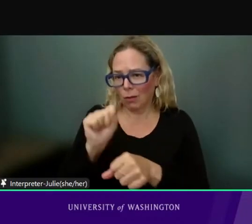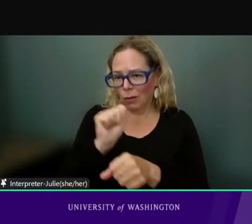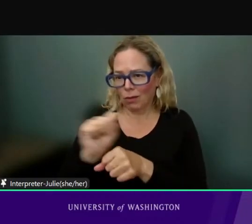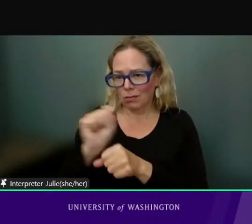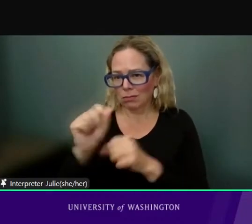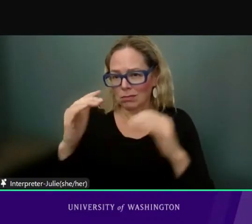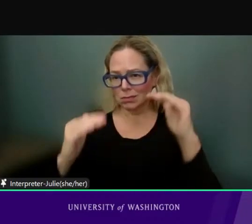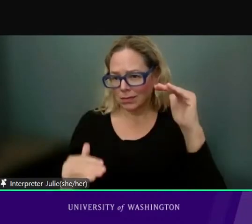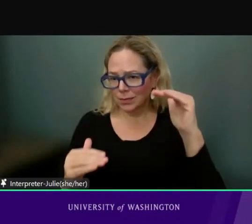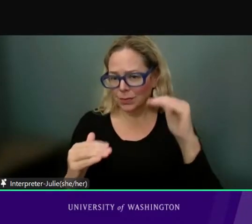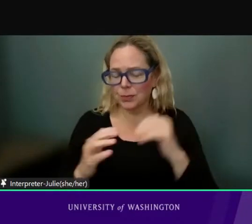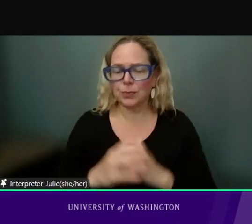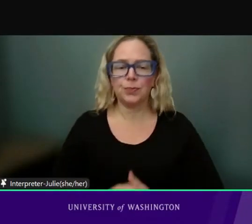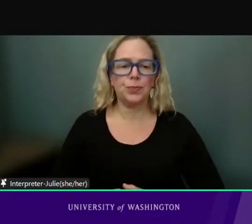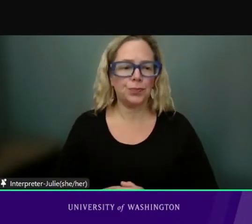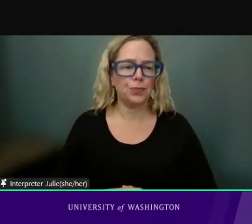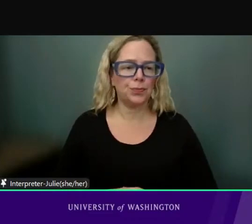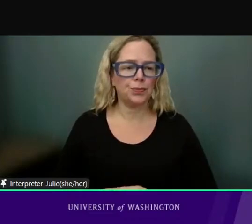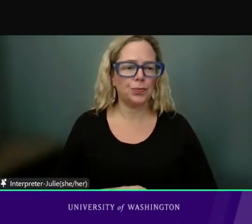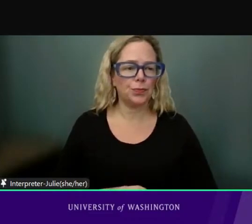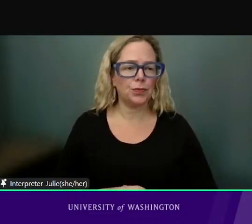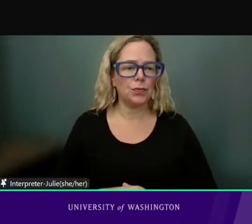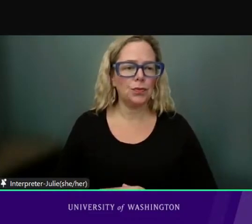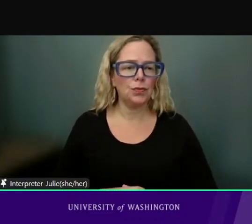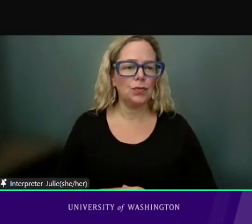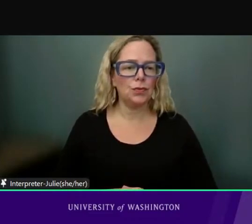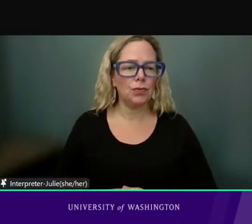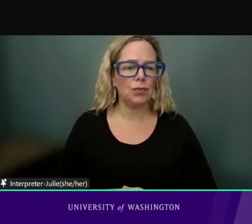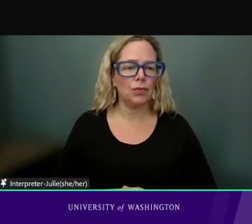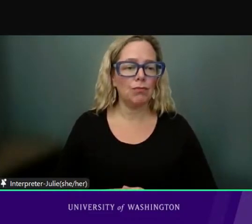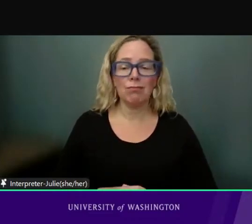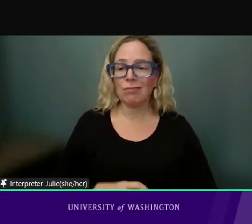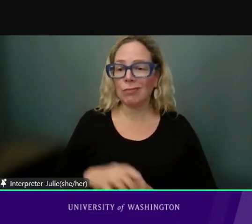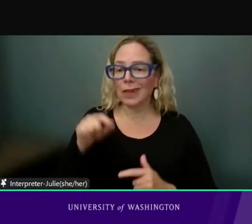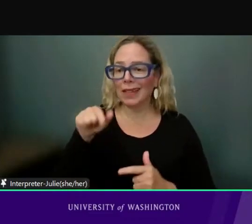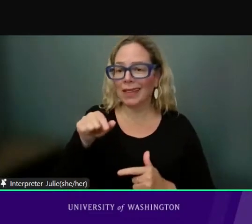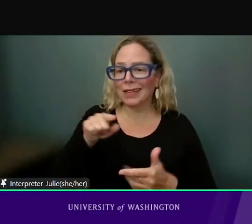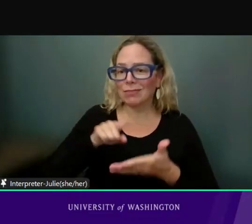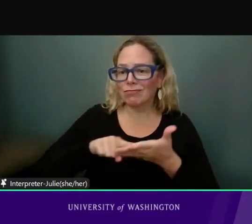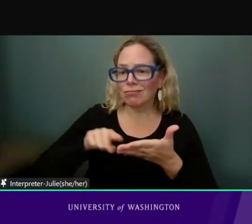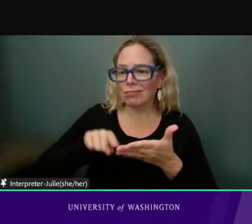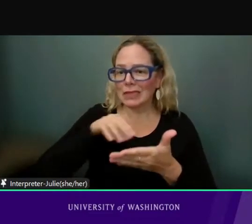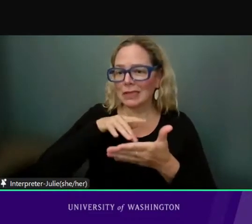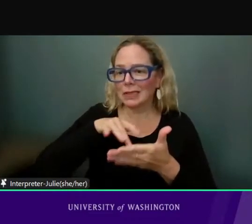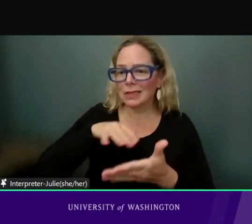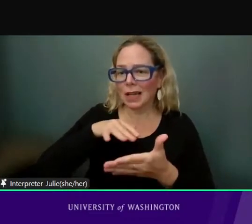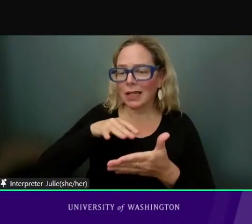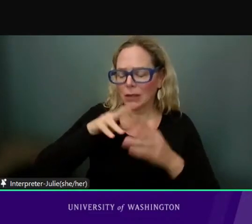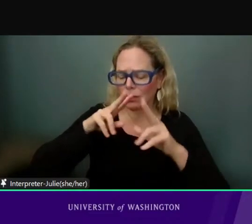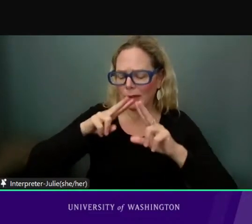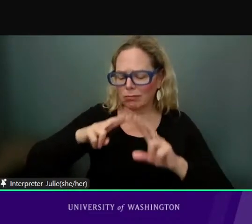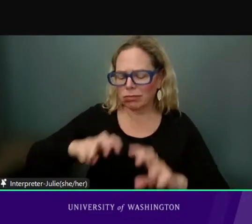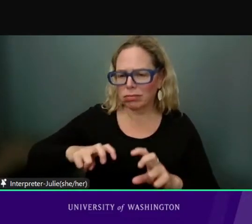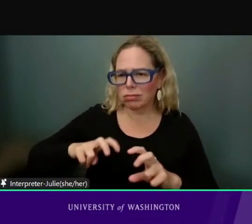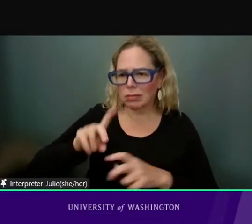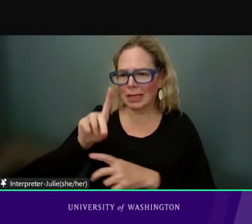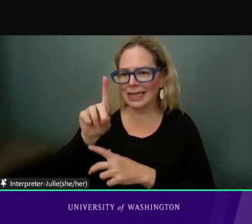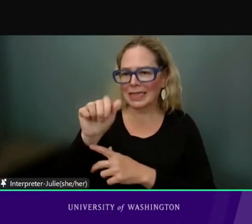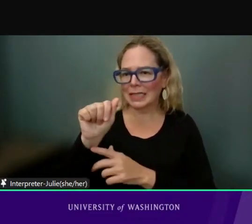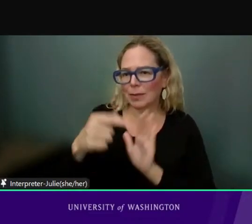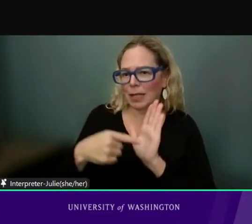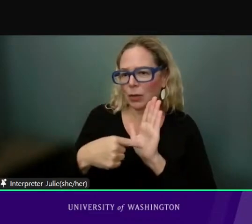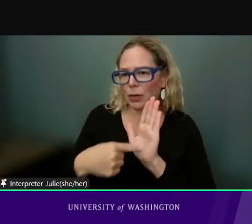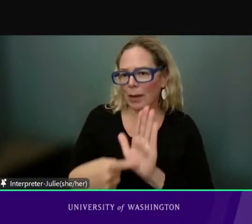Sorry, I forgot to say that. So in this study, we aim to examine disability representation among